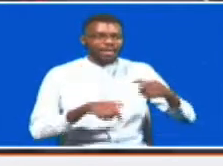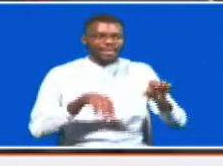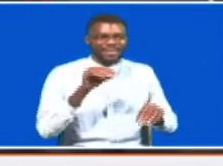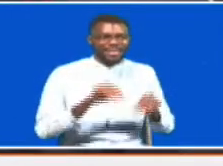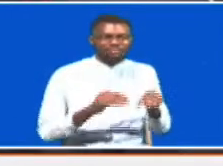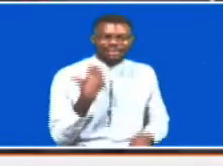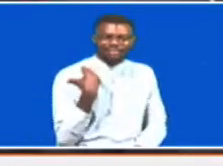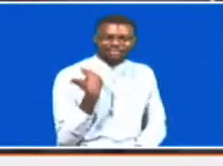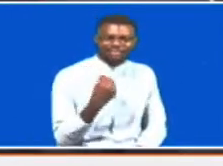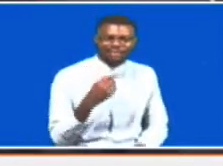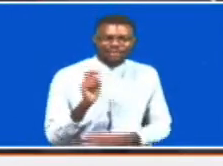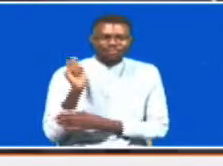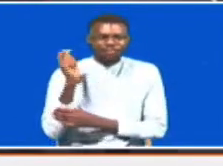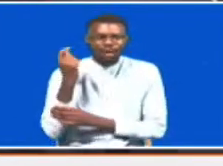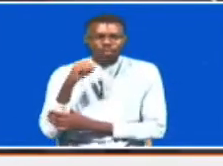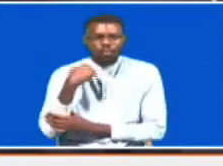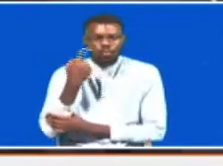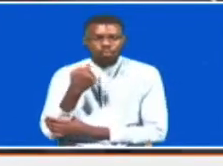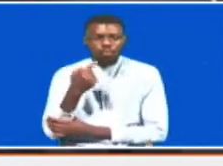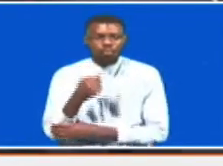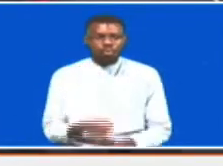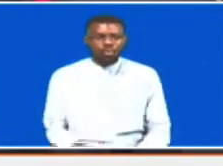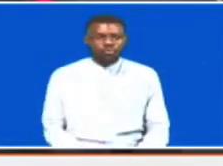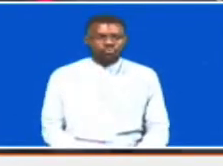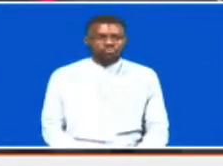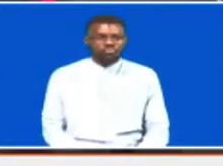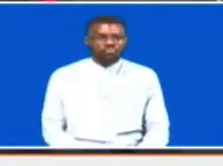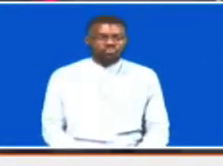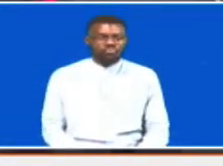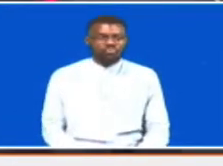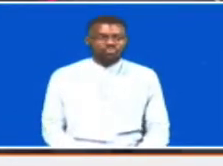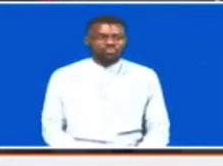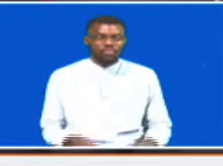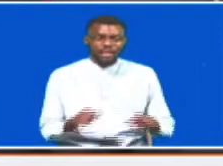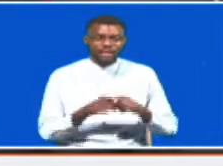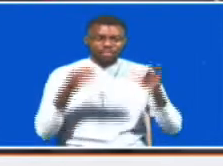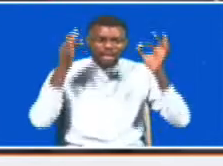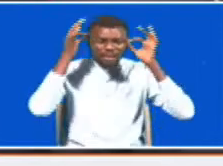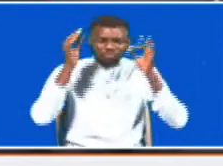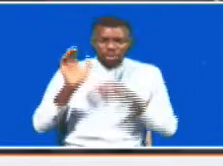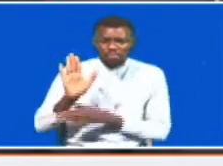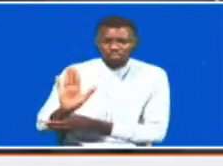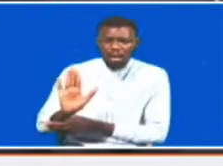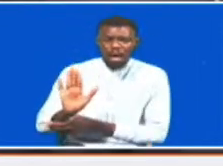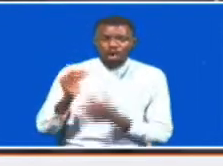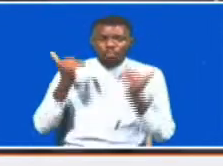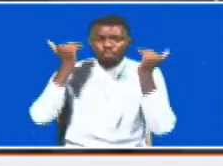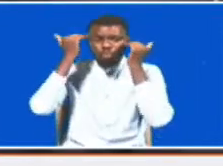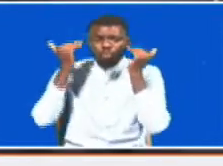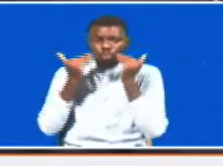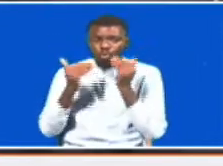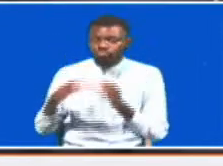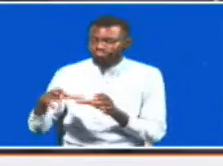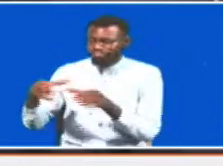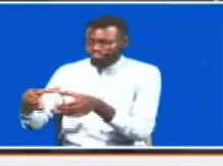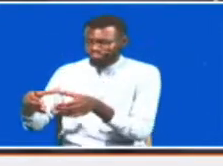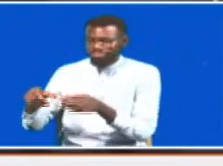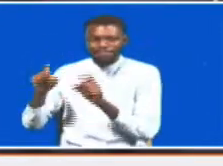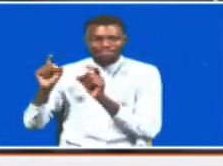recent presidential elections. That decision has to be